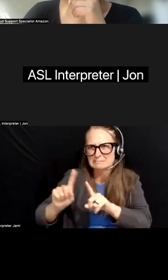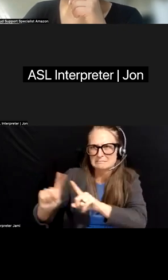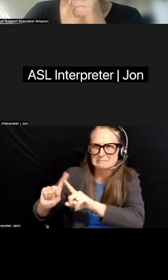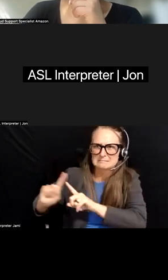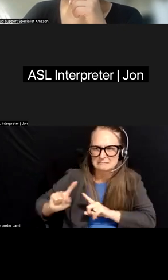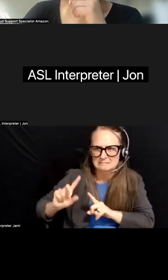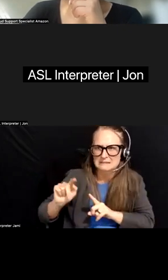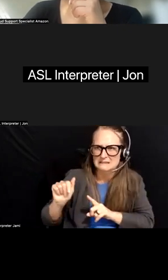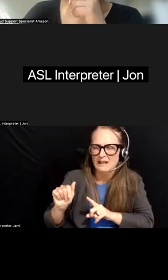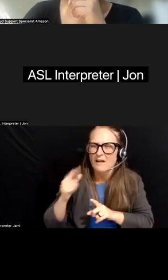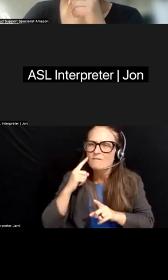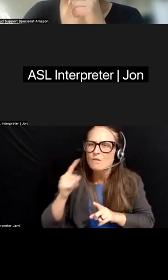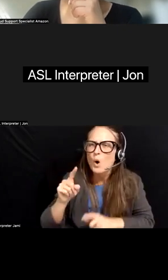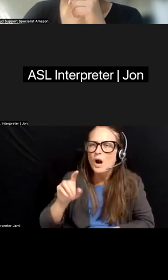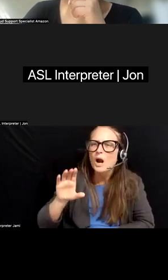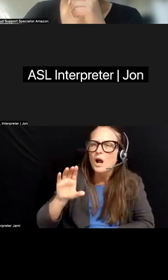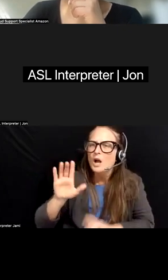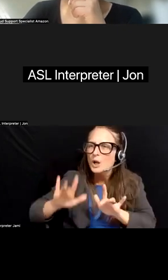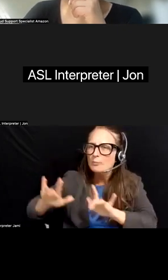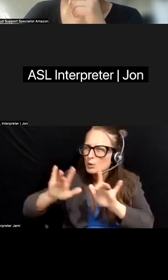what's a size? What's typically